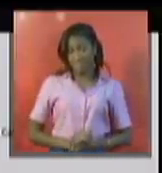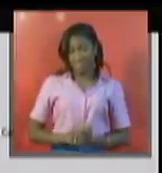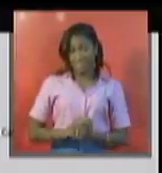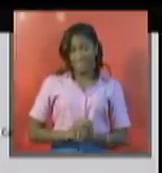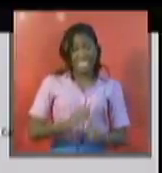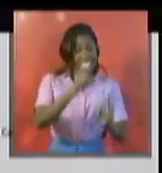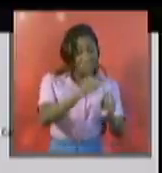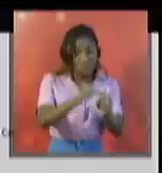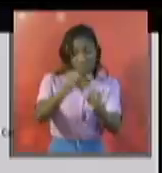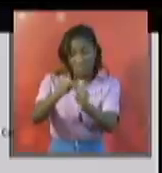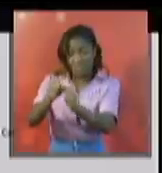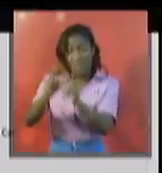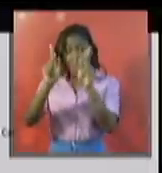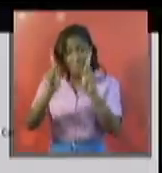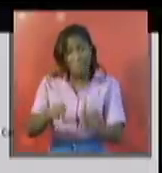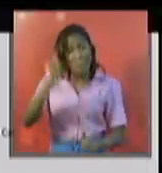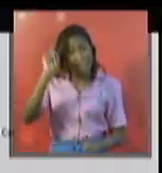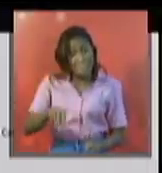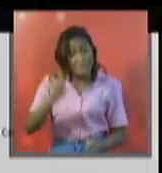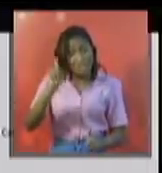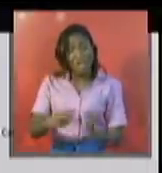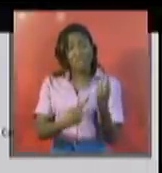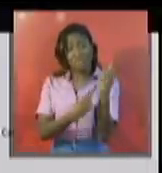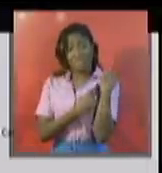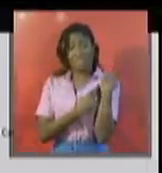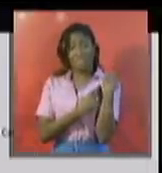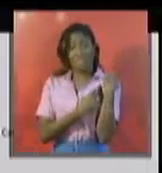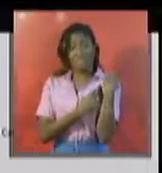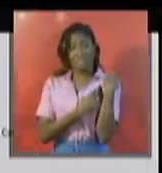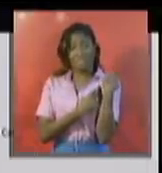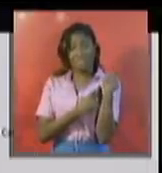Everyone has to hold the line. This is the mathematics.